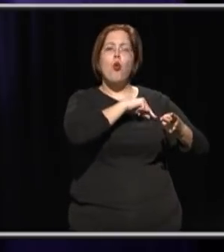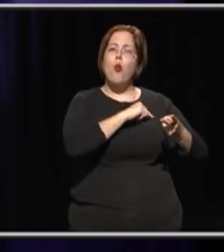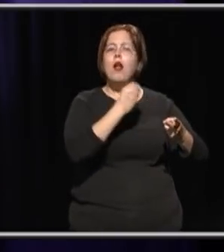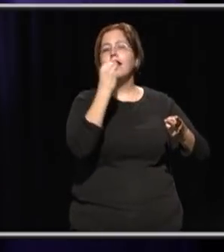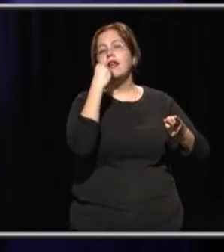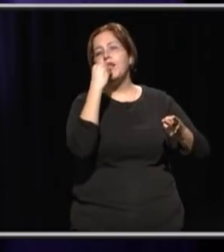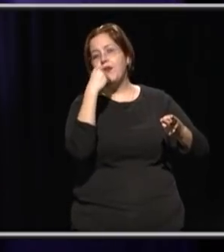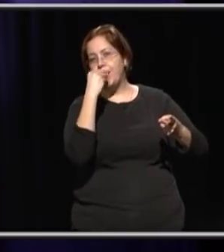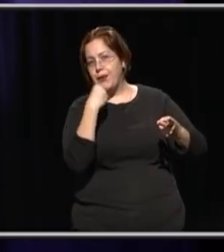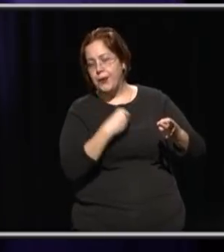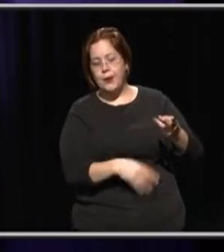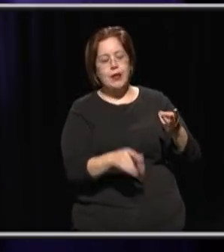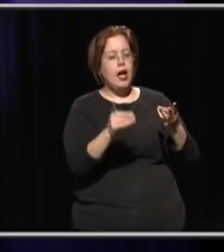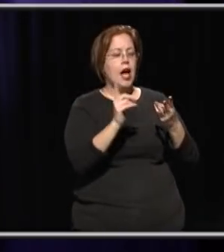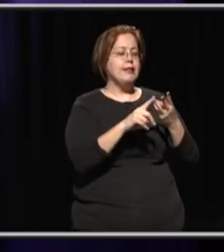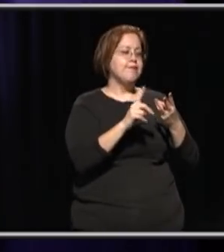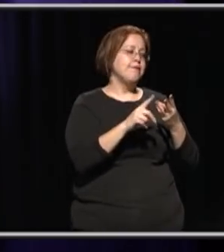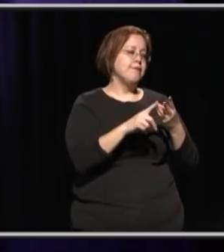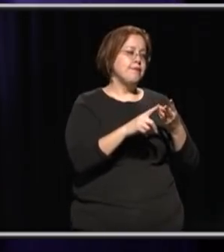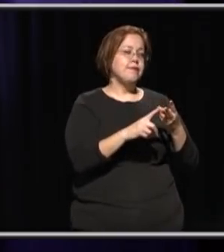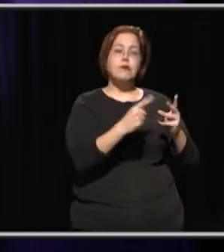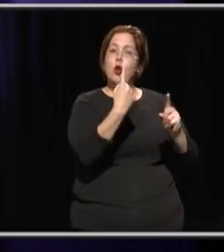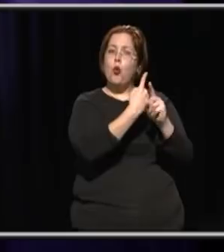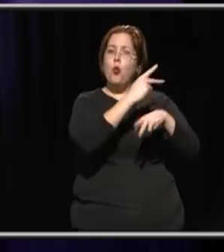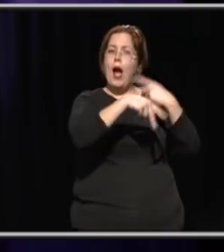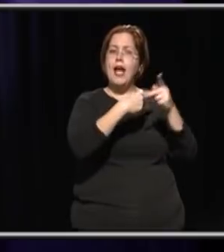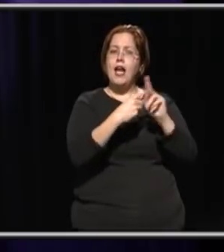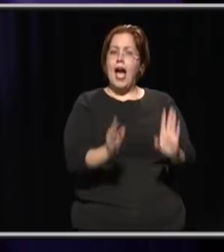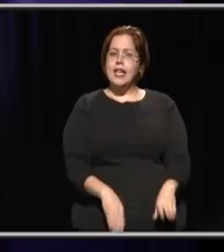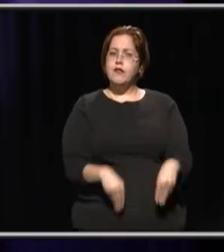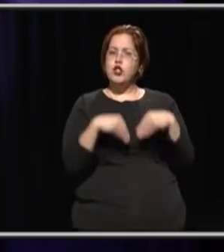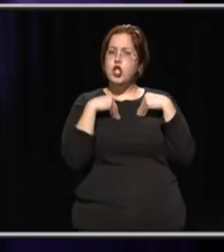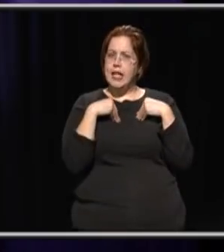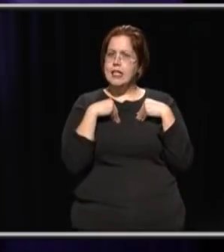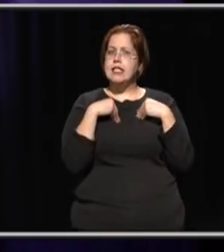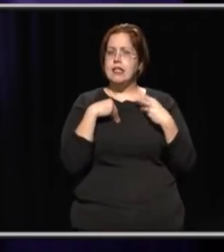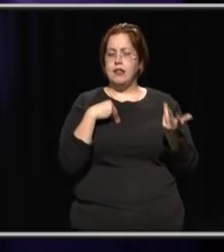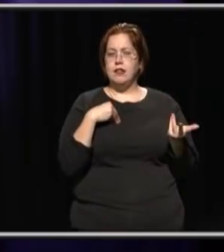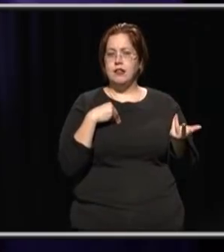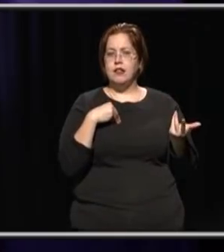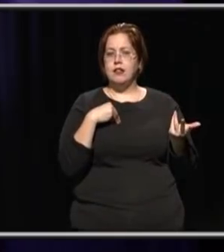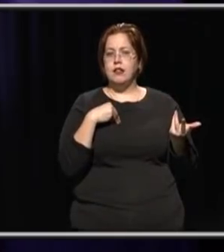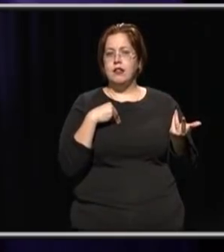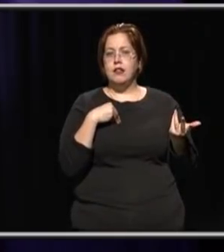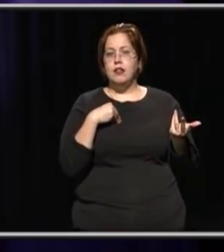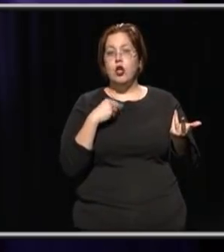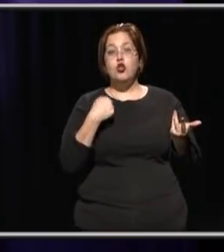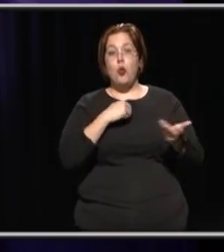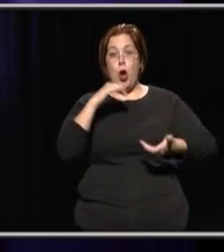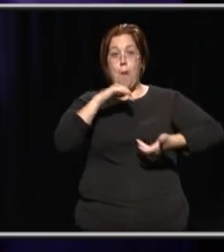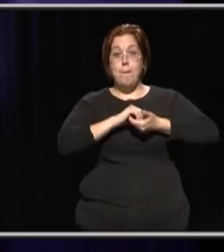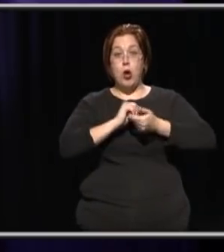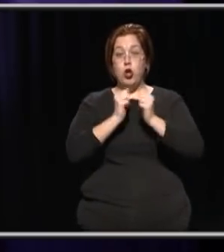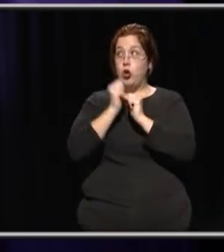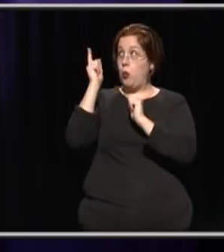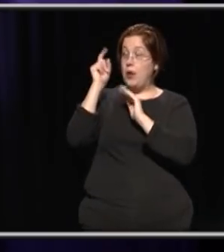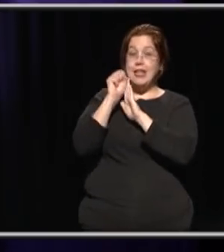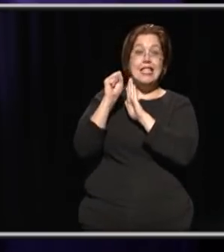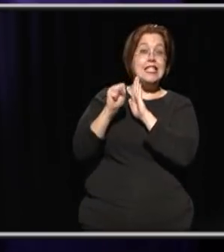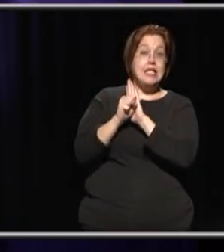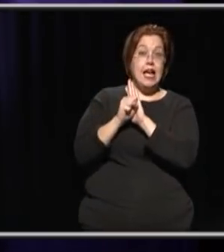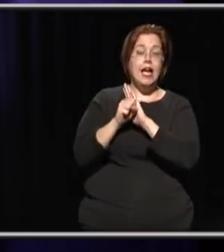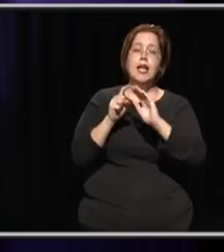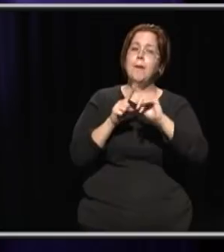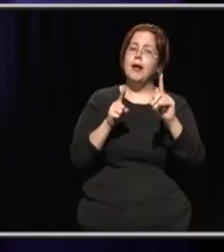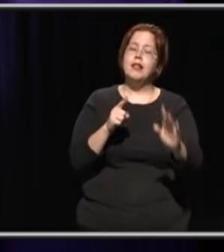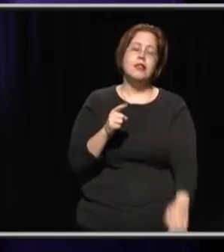food, are there the right kind of sheets on the right kinds of beds? So we do it in partnership with the state, but I